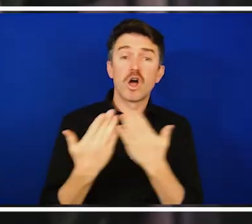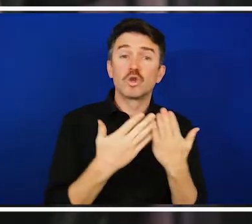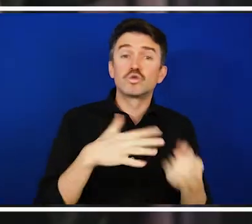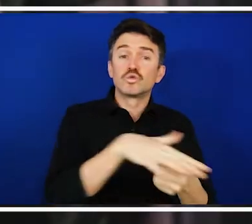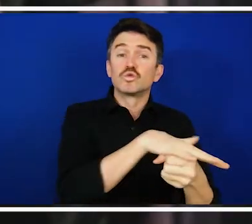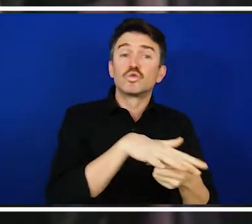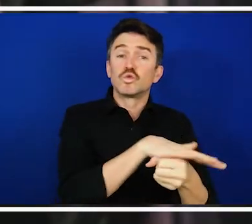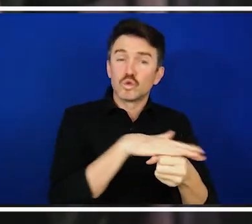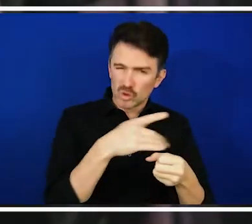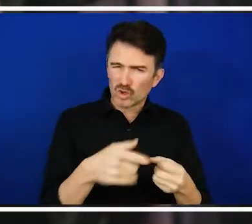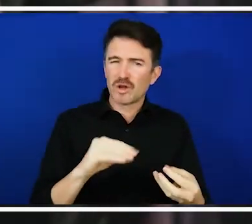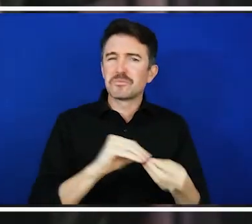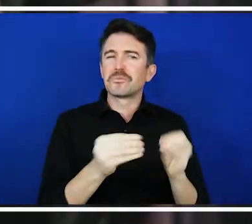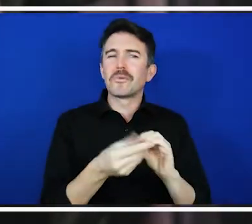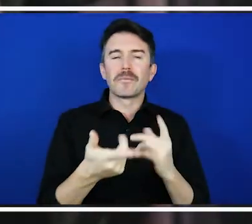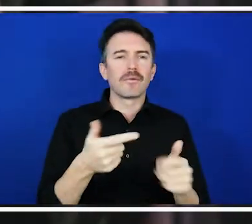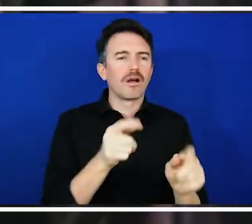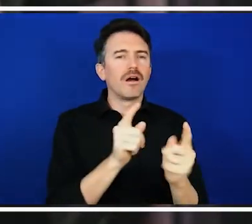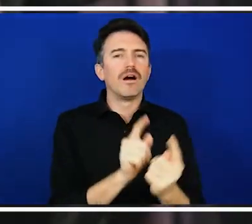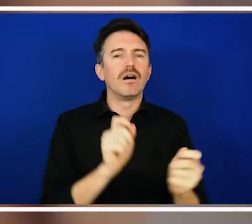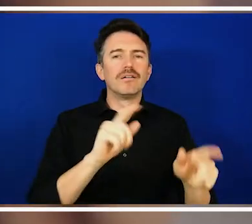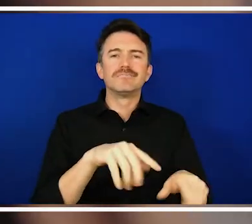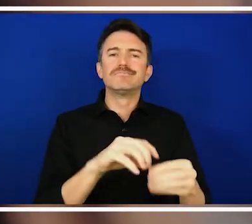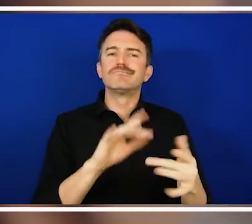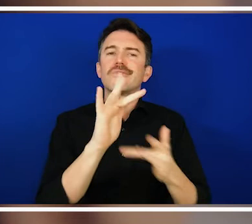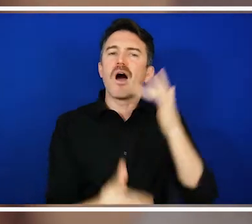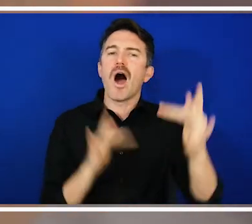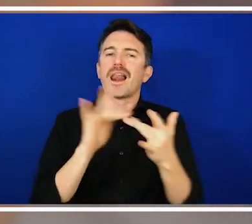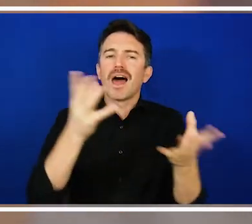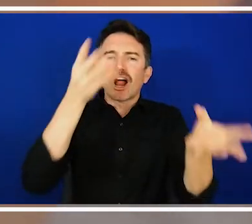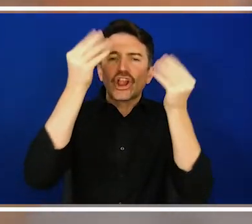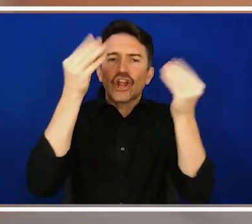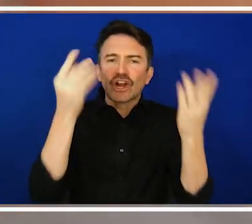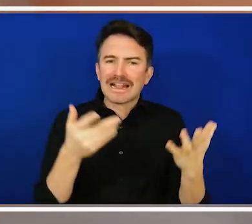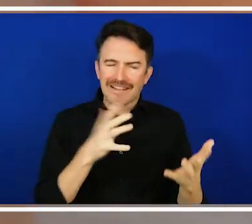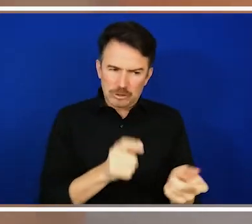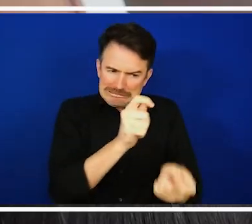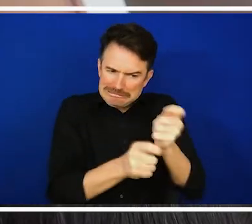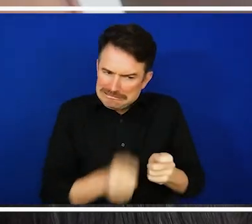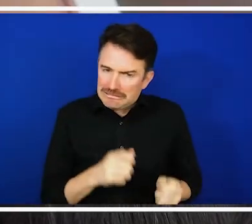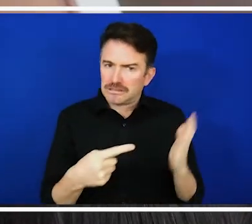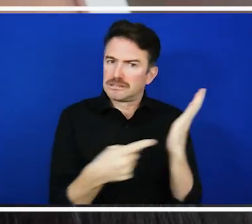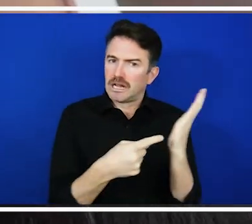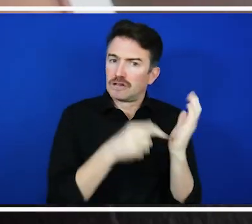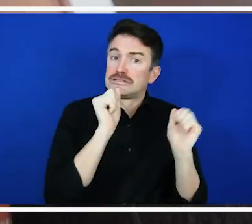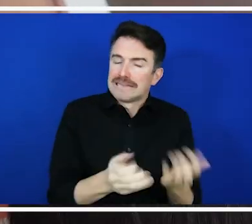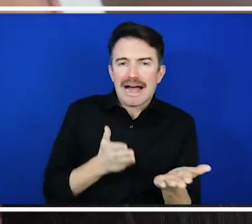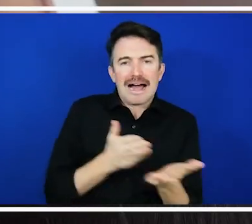In the area of education, there was a remote learning platform, and we made sure